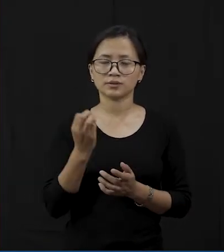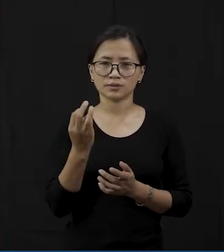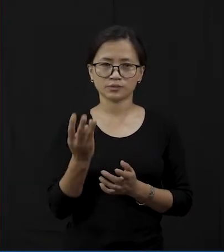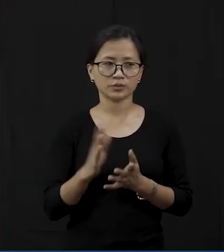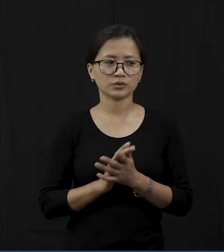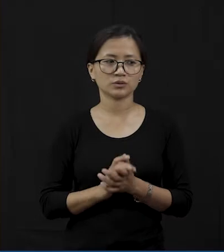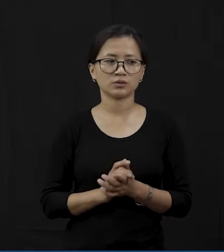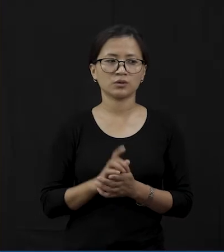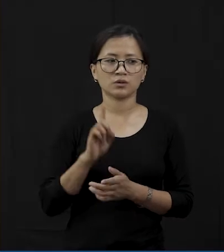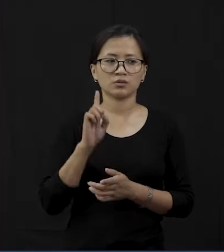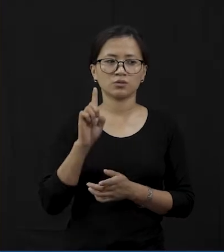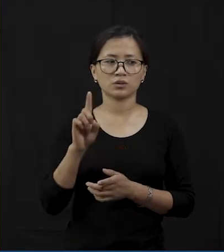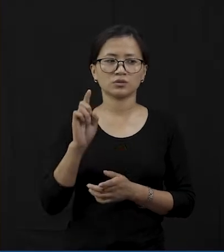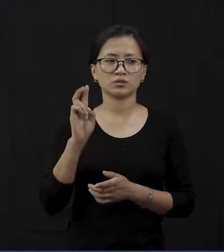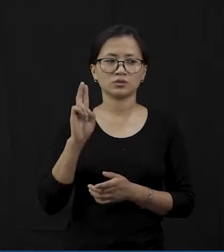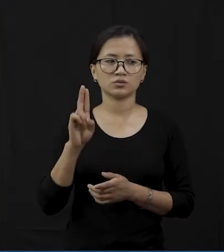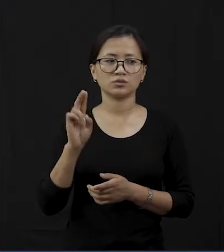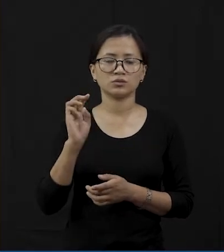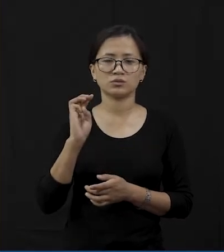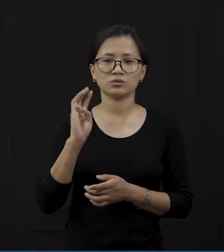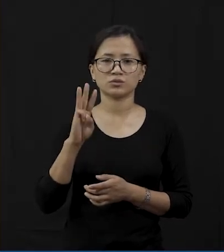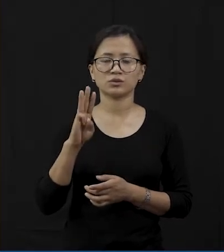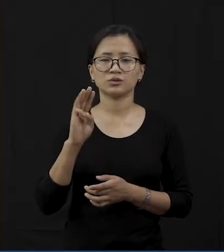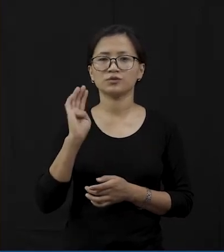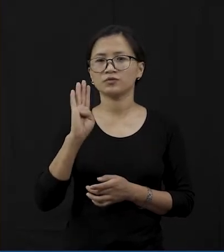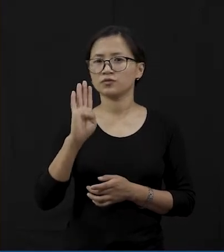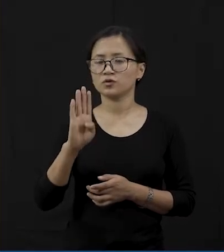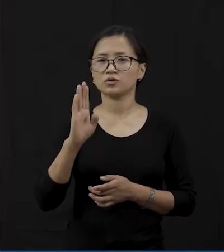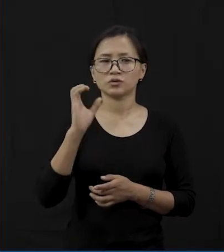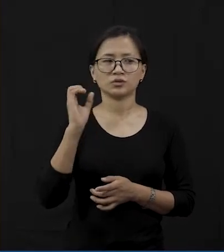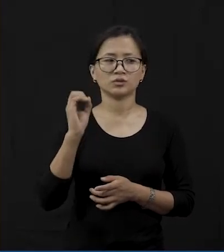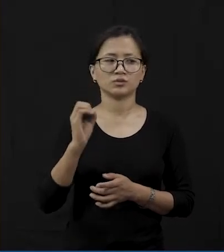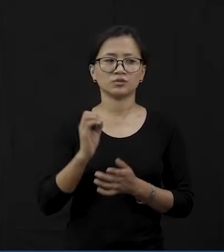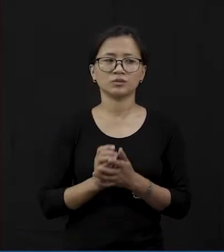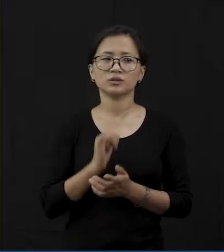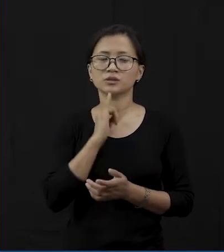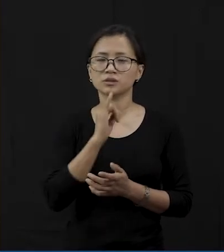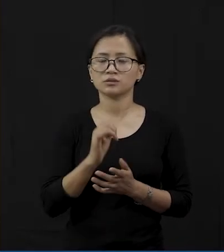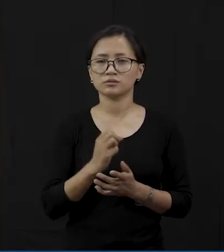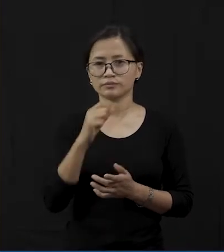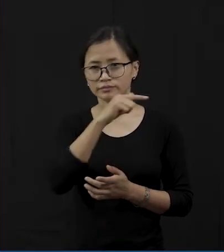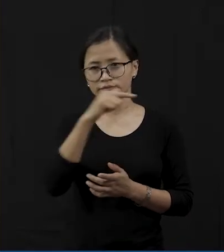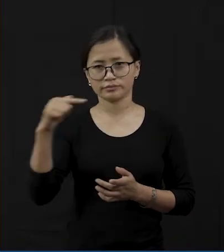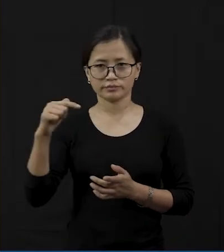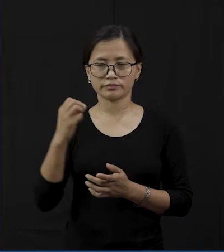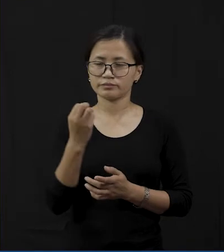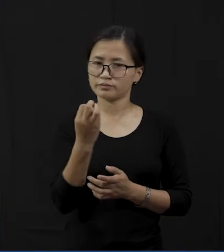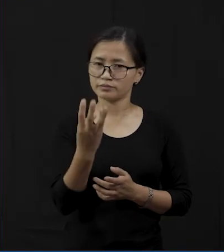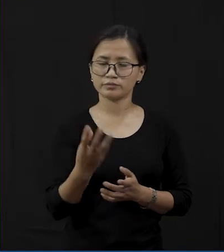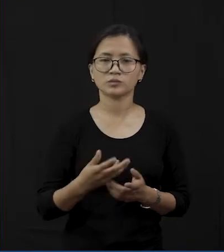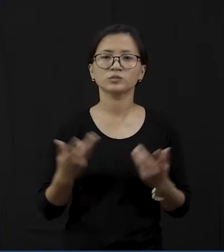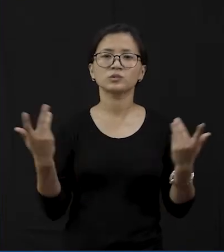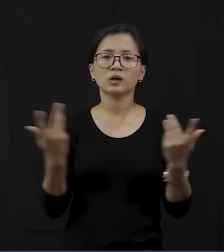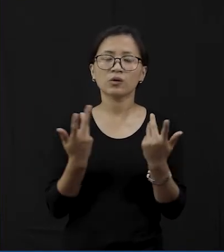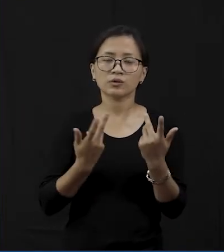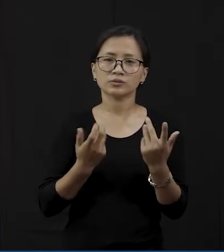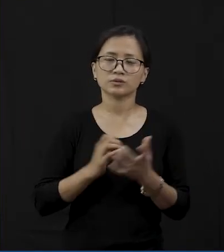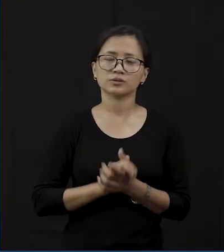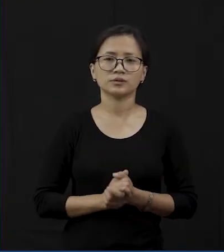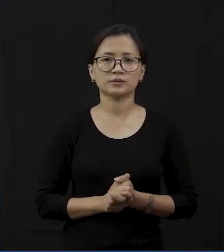the number 1, 2, 3, 4, and 0 is dash number.